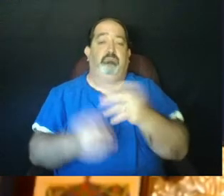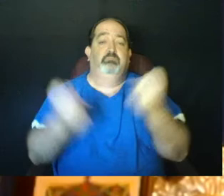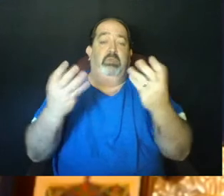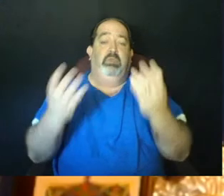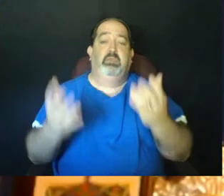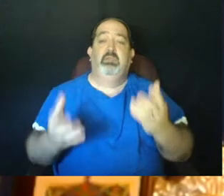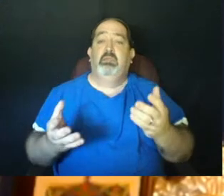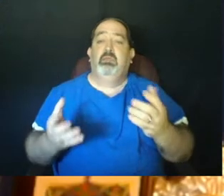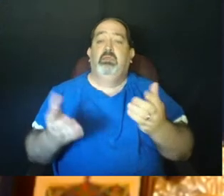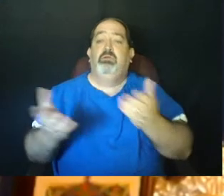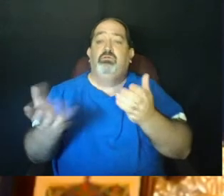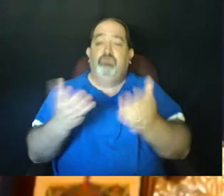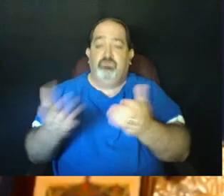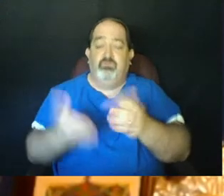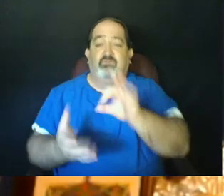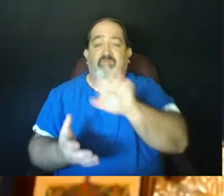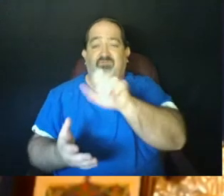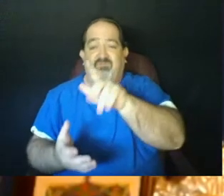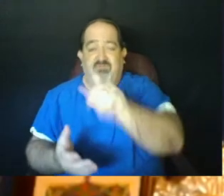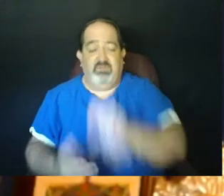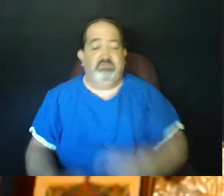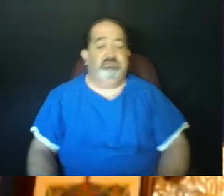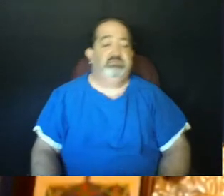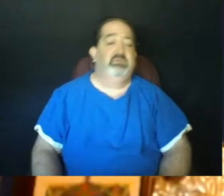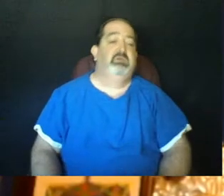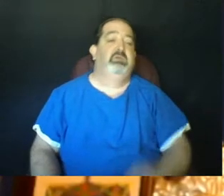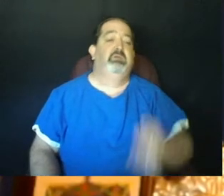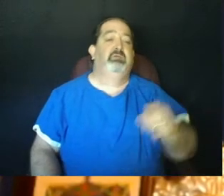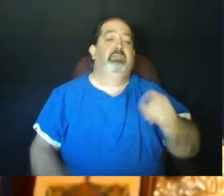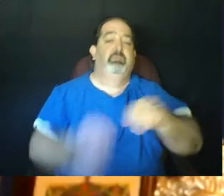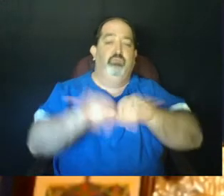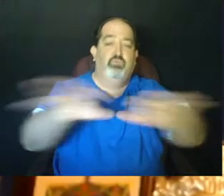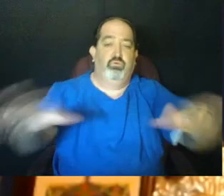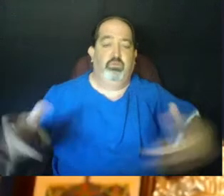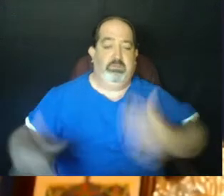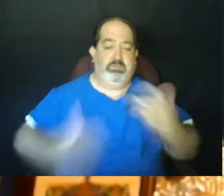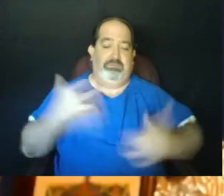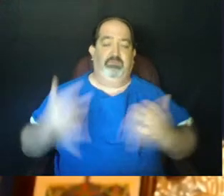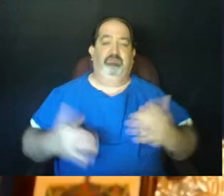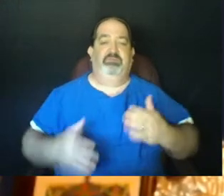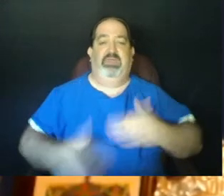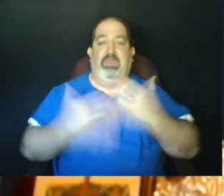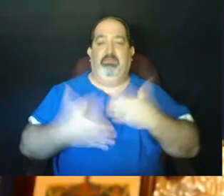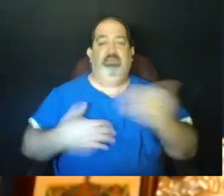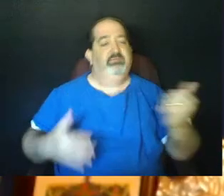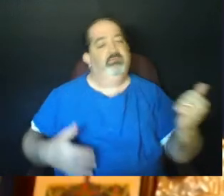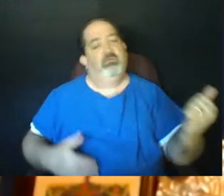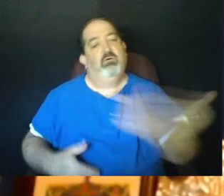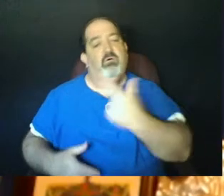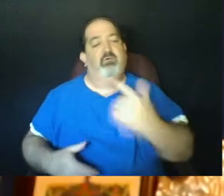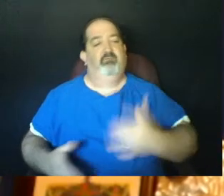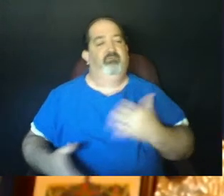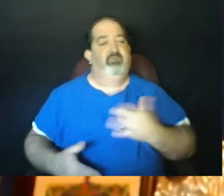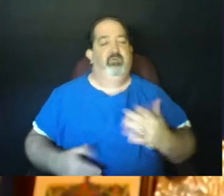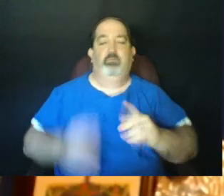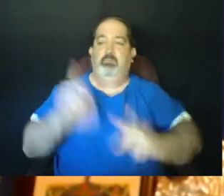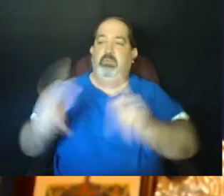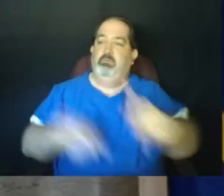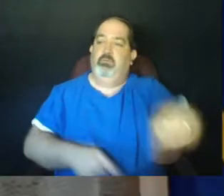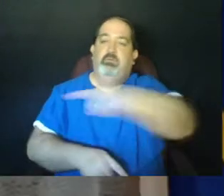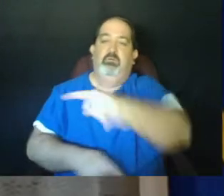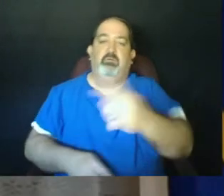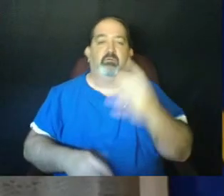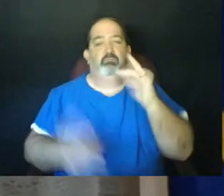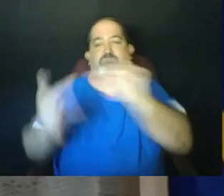is a Jane of all trades. Her joy and enthusiasm are infectious, and she brings happiness to everyone she meets.